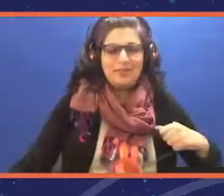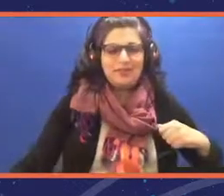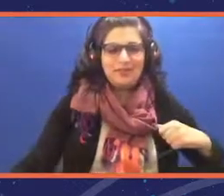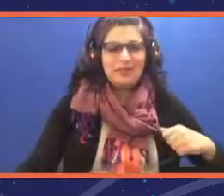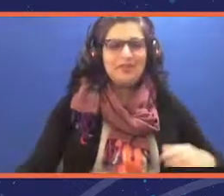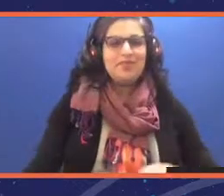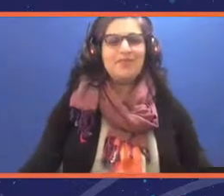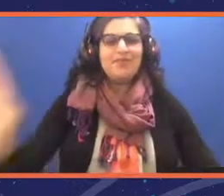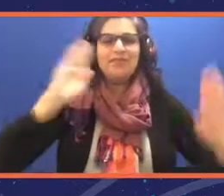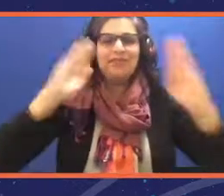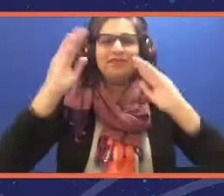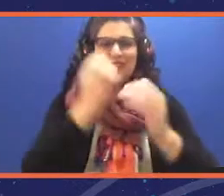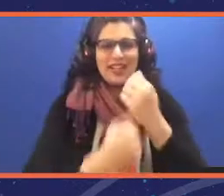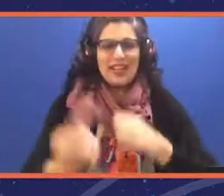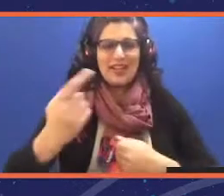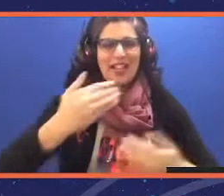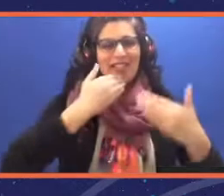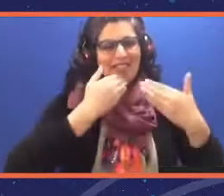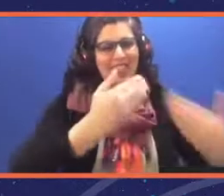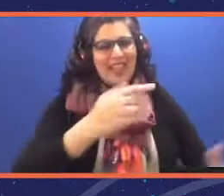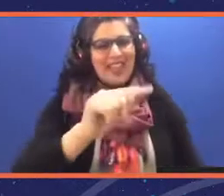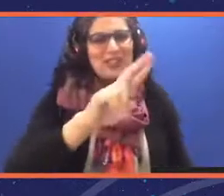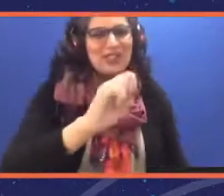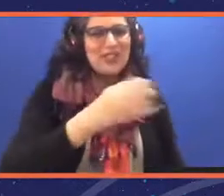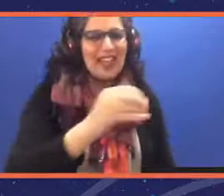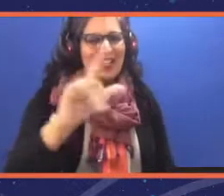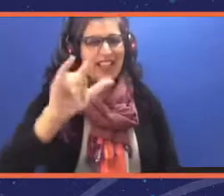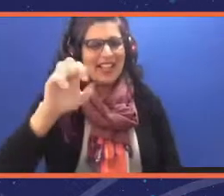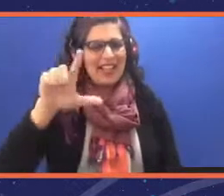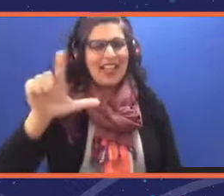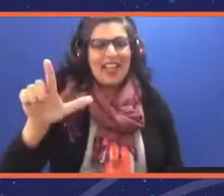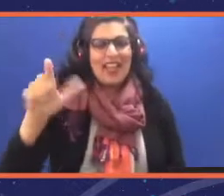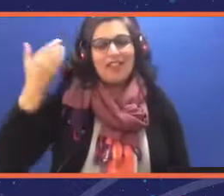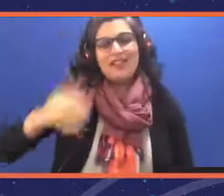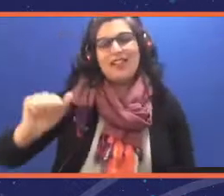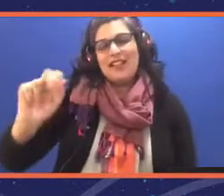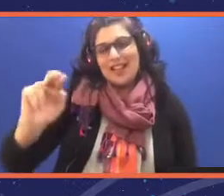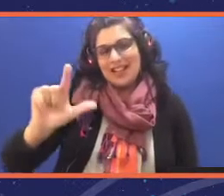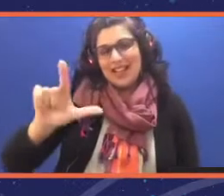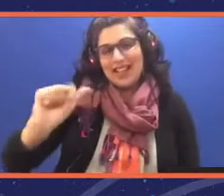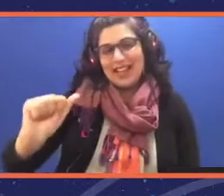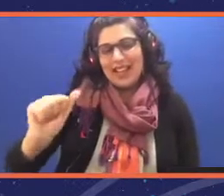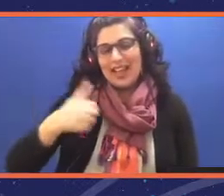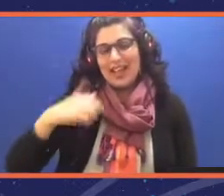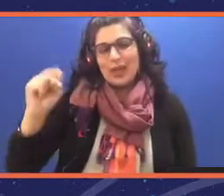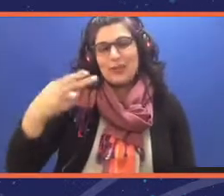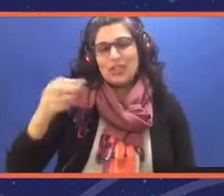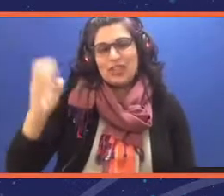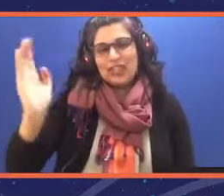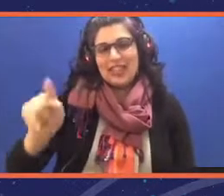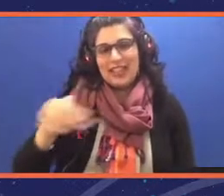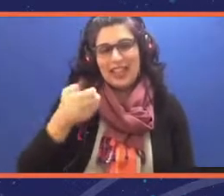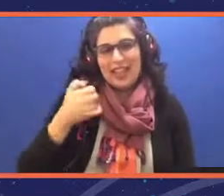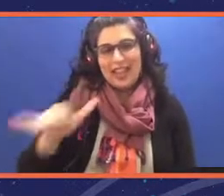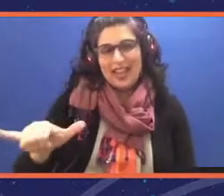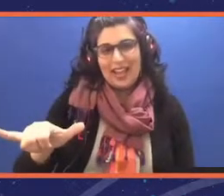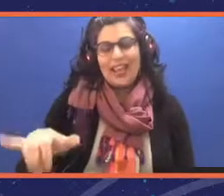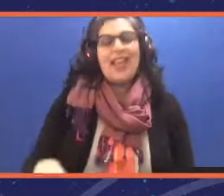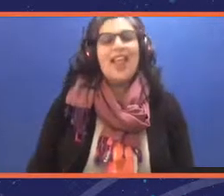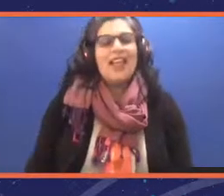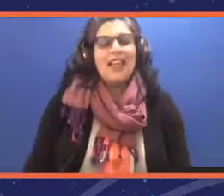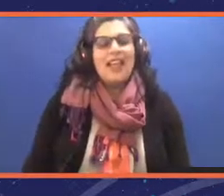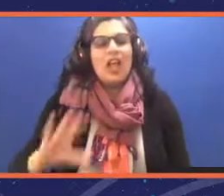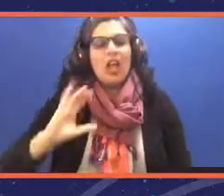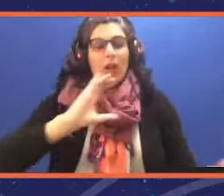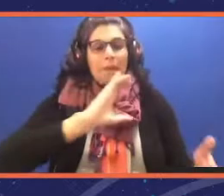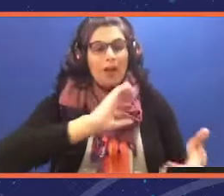Hi, everyone. Thanks, Trey and Lael. My name is Angela. I use she, they pronouns today. I'm a collective